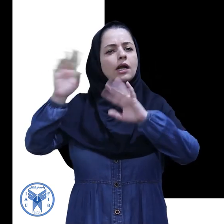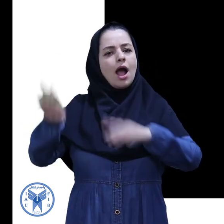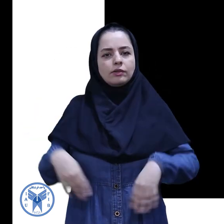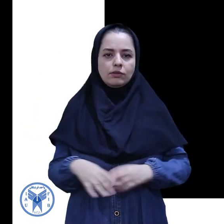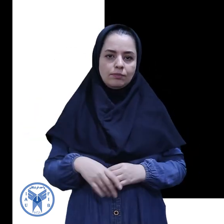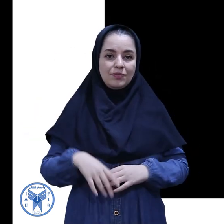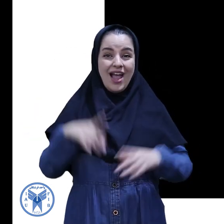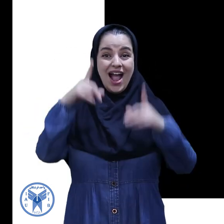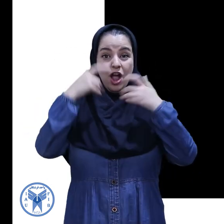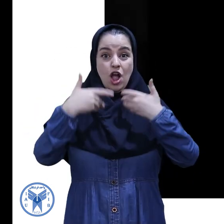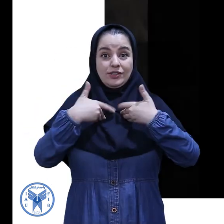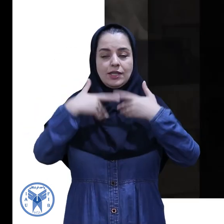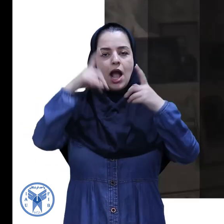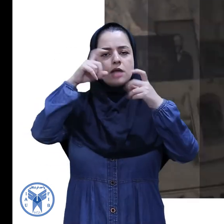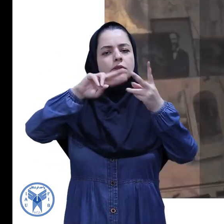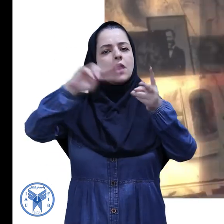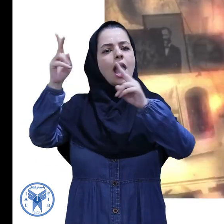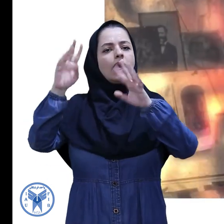with photography.